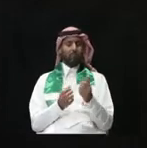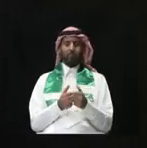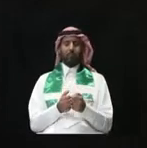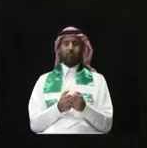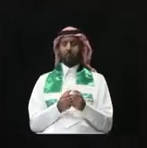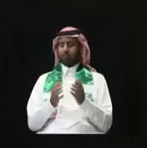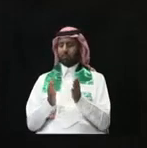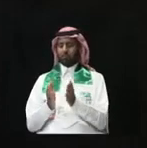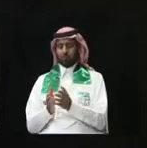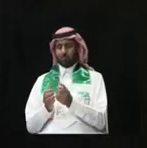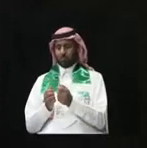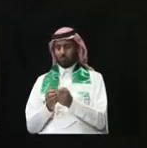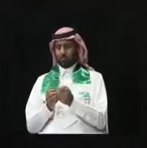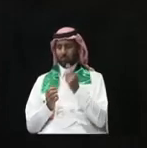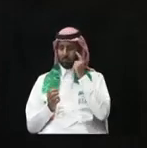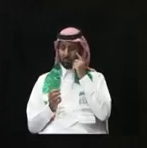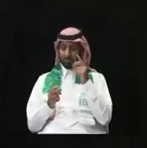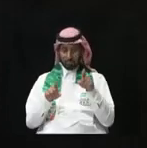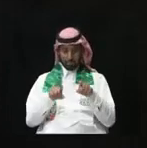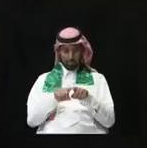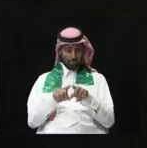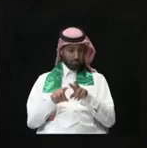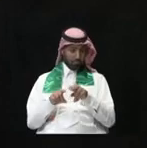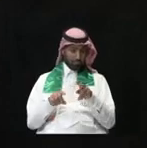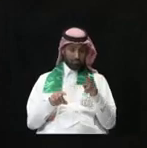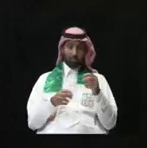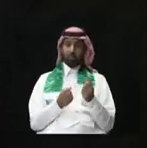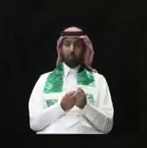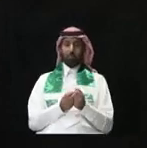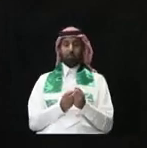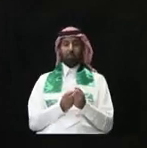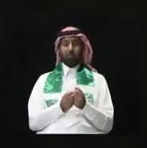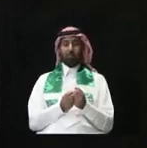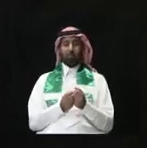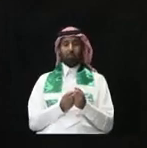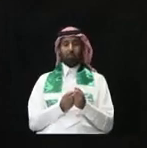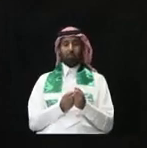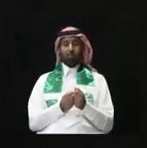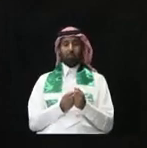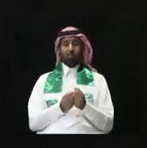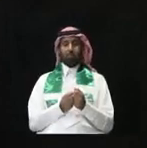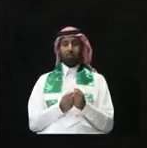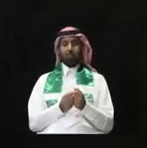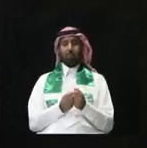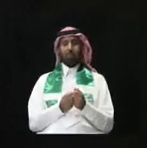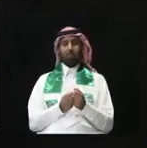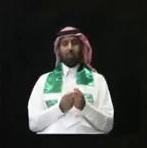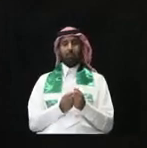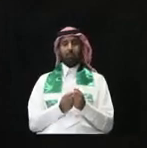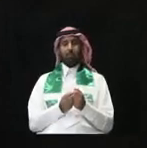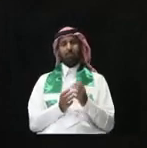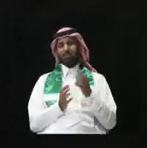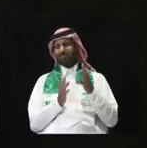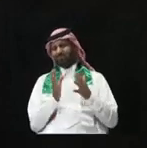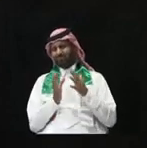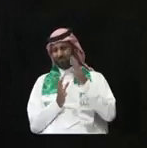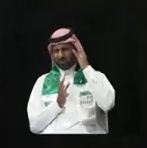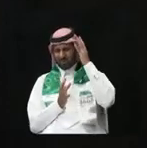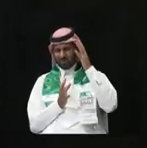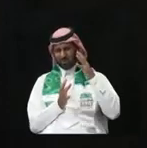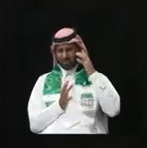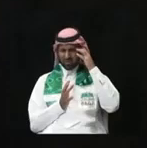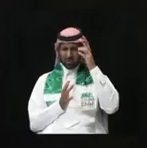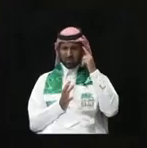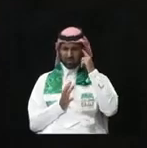people who are next to you. It causes disconnection and distraction. It distracts you. In